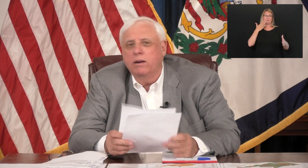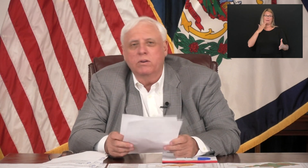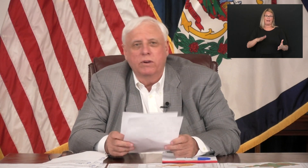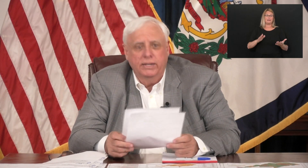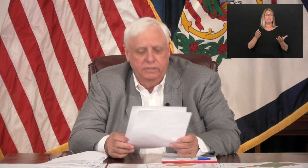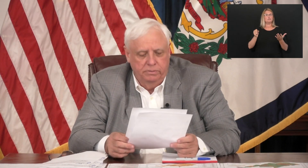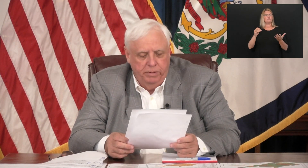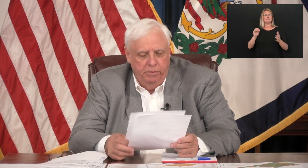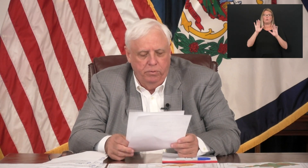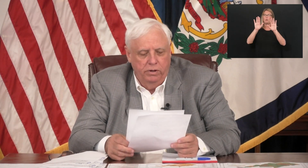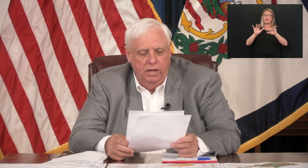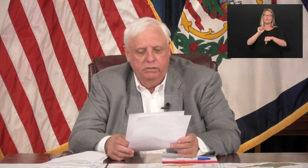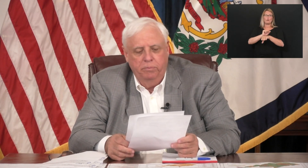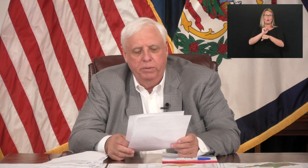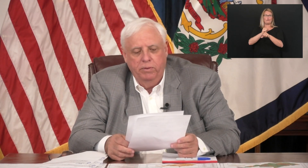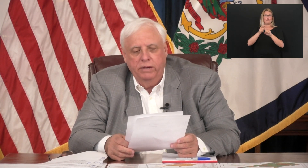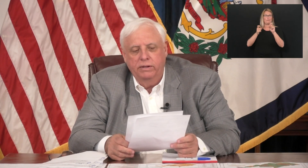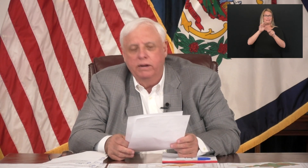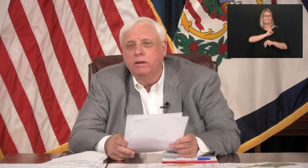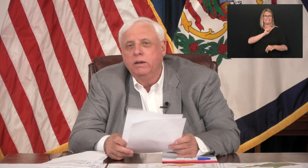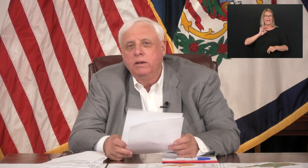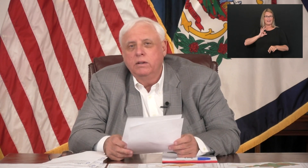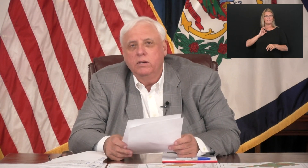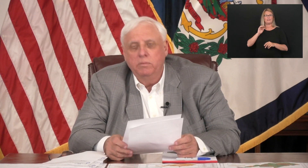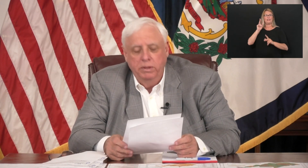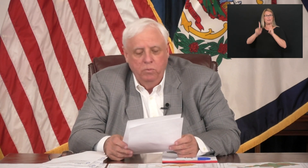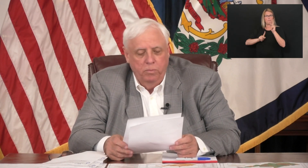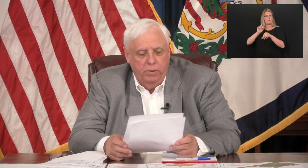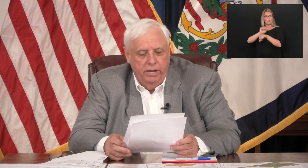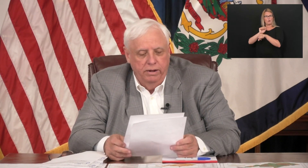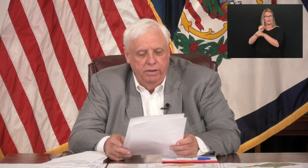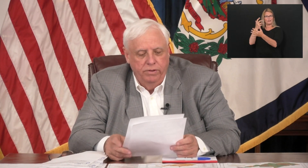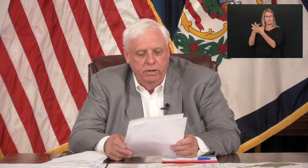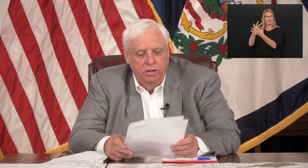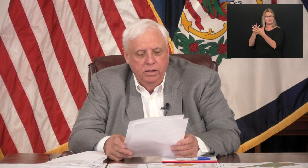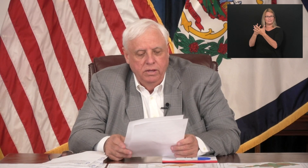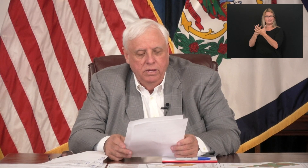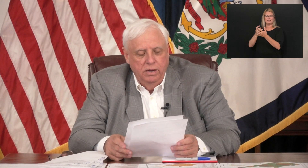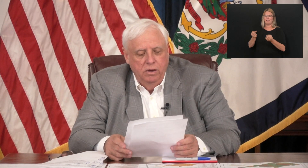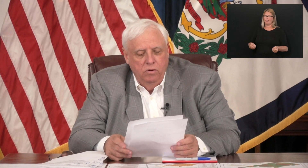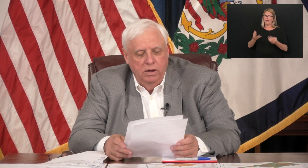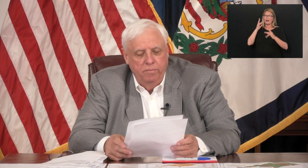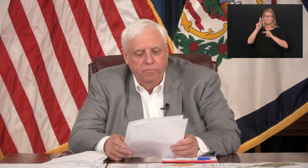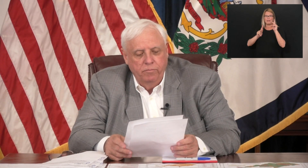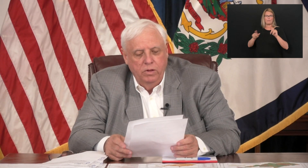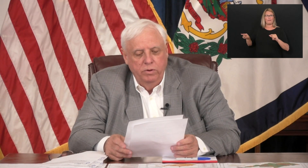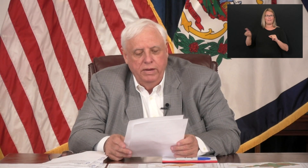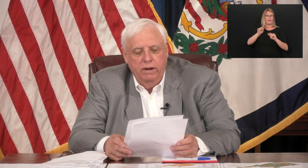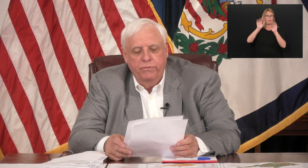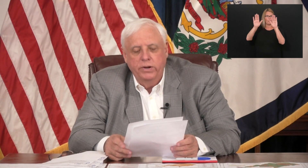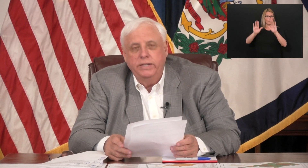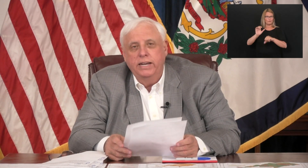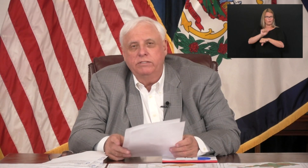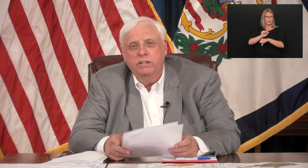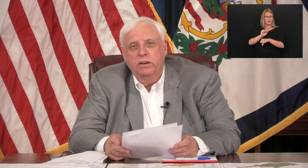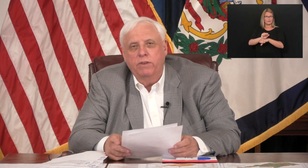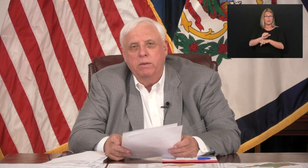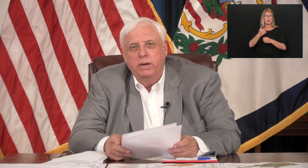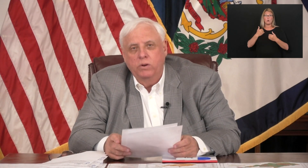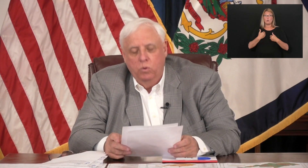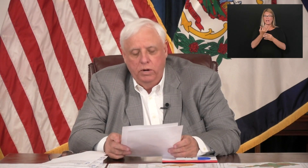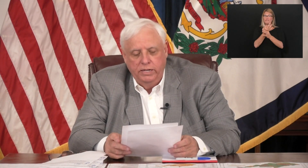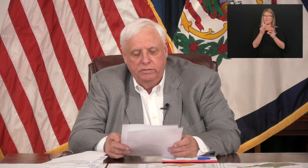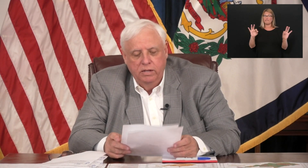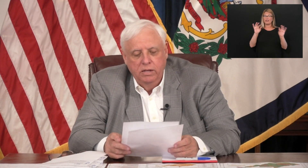by our corrections people and lots of people out there. Couldn't be more proud of you. We've got our free testing of